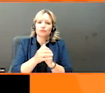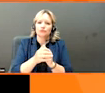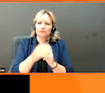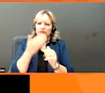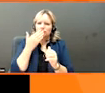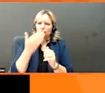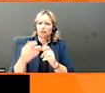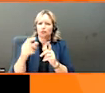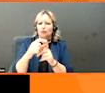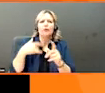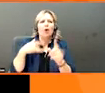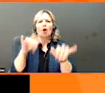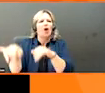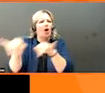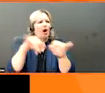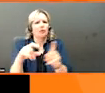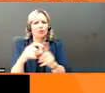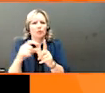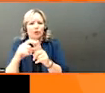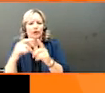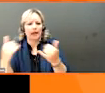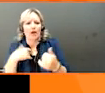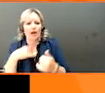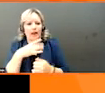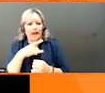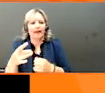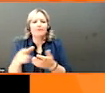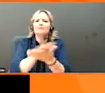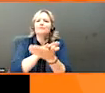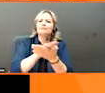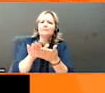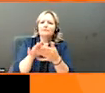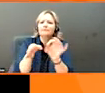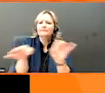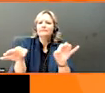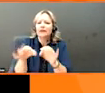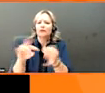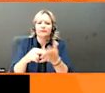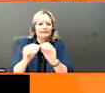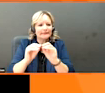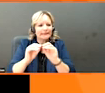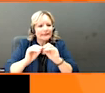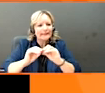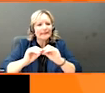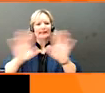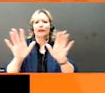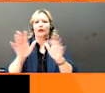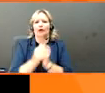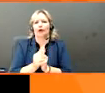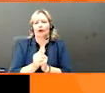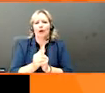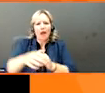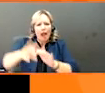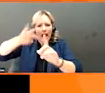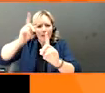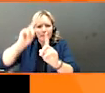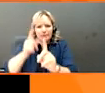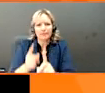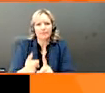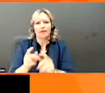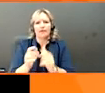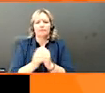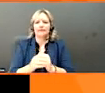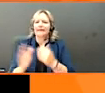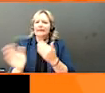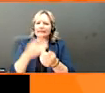Clear, concise, compelling, no fancy fonts. You know, if you